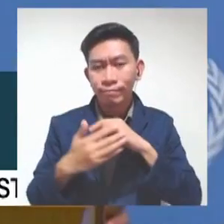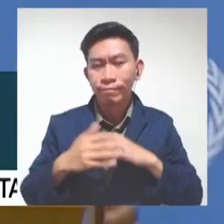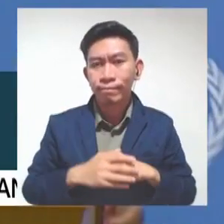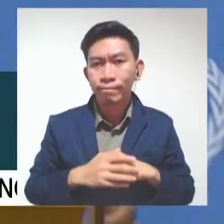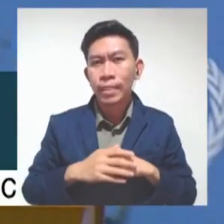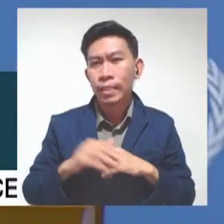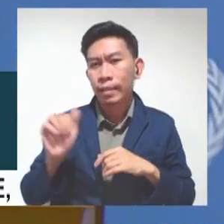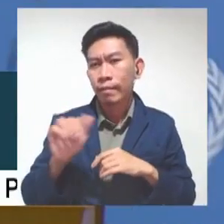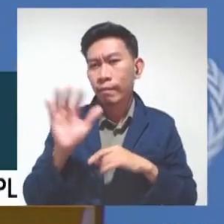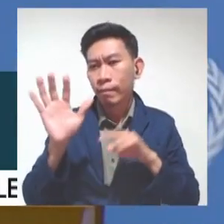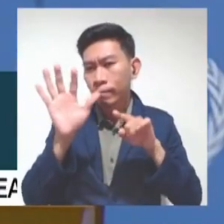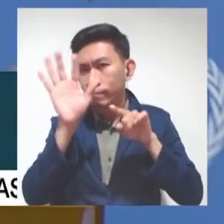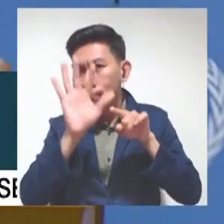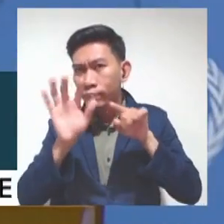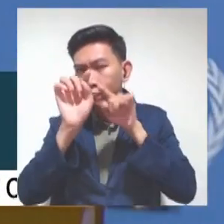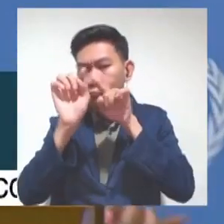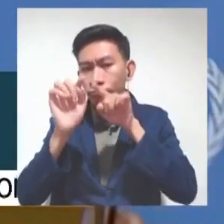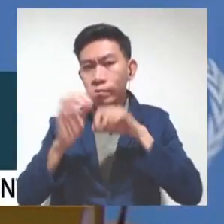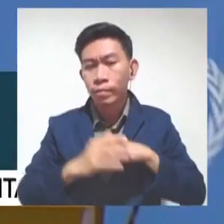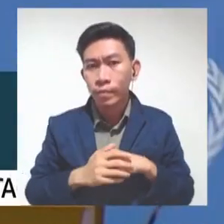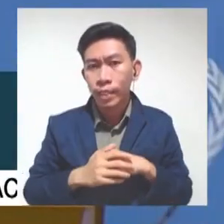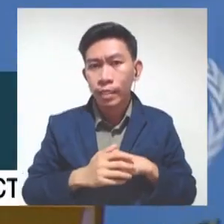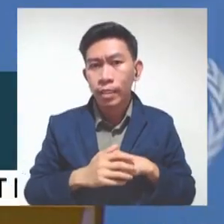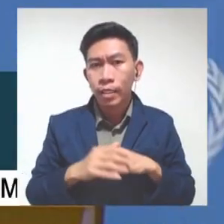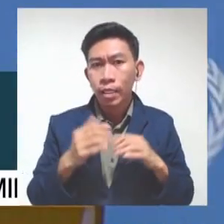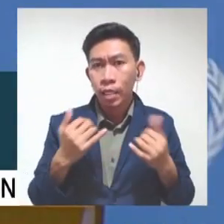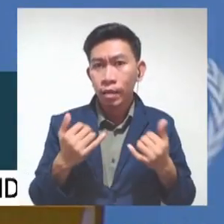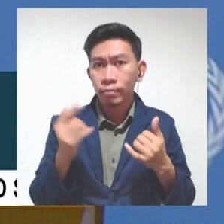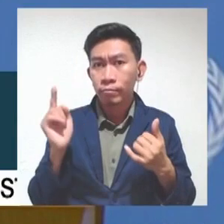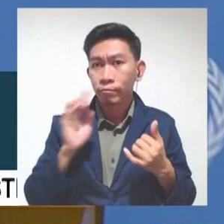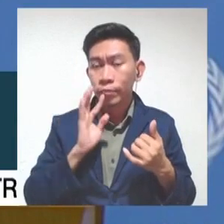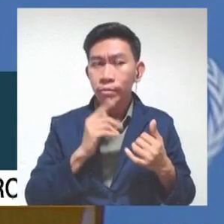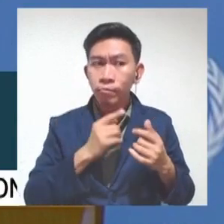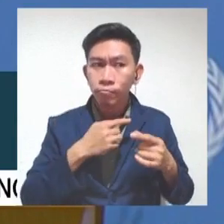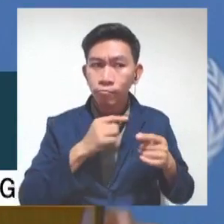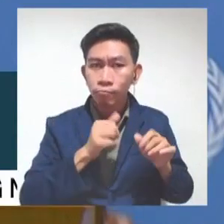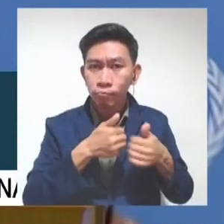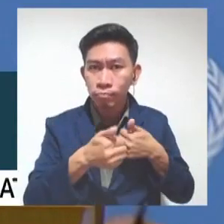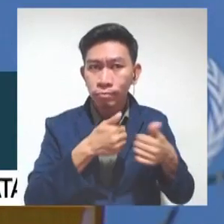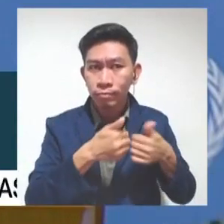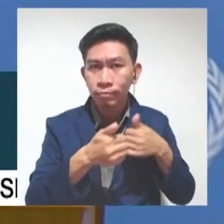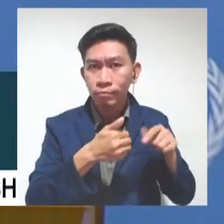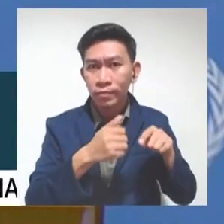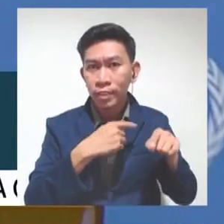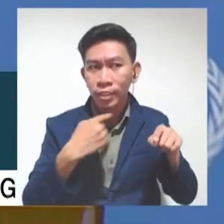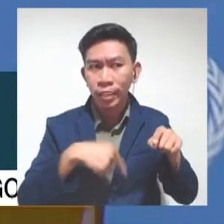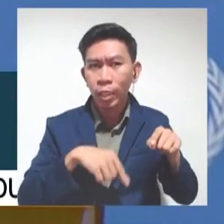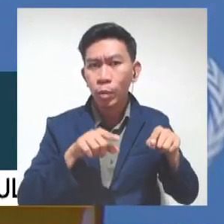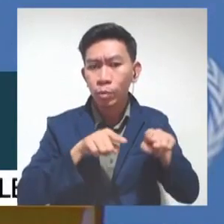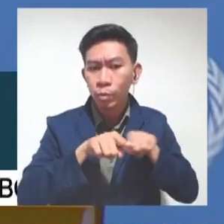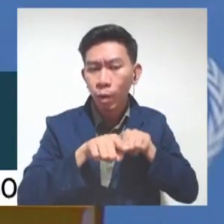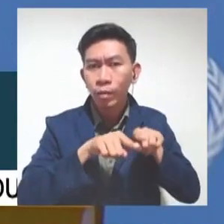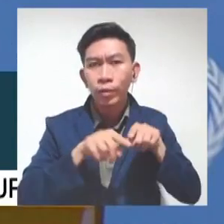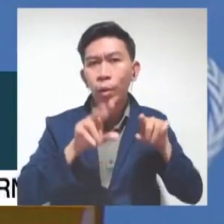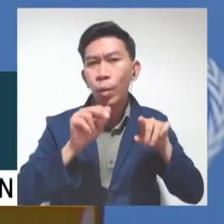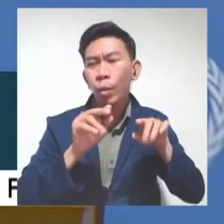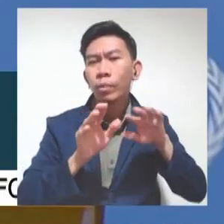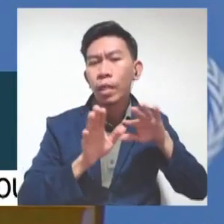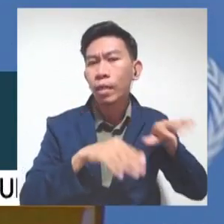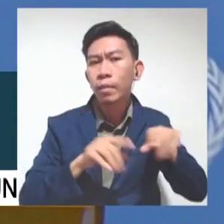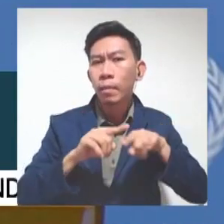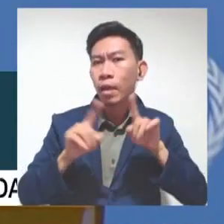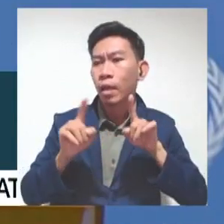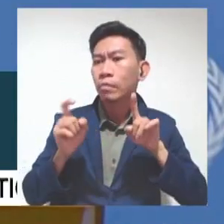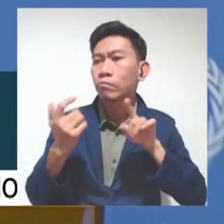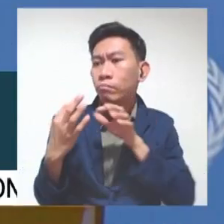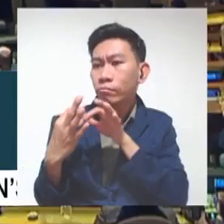as competing with China for influence with these countries. We see it as building on a relationship that